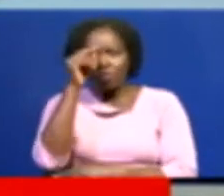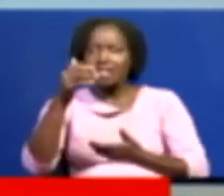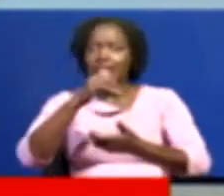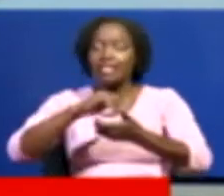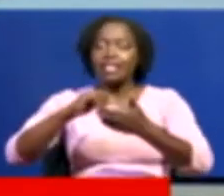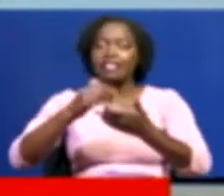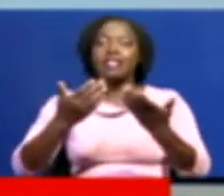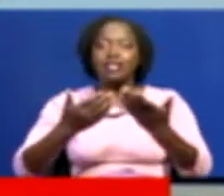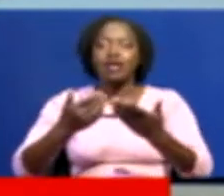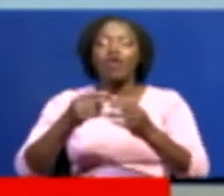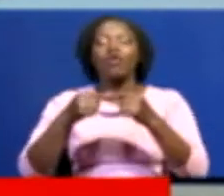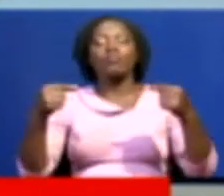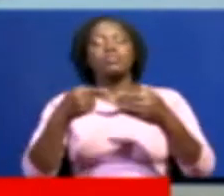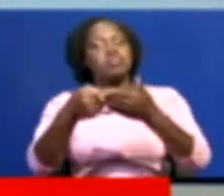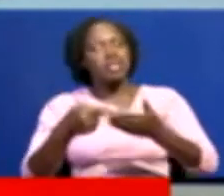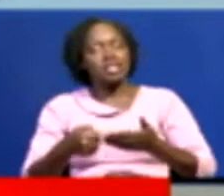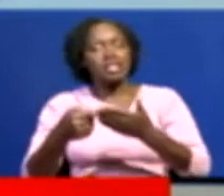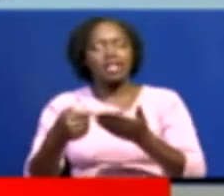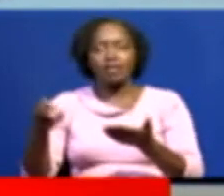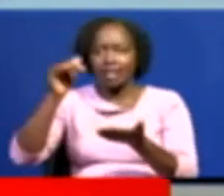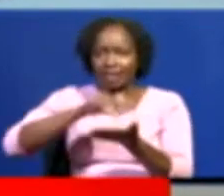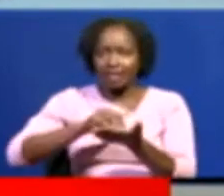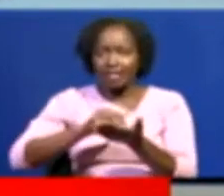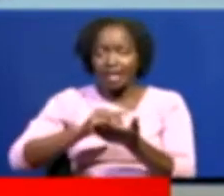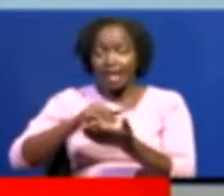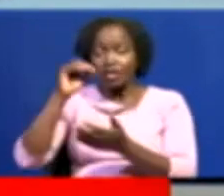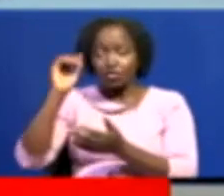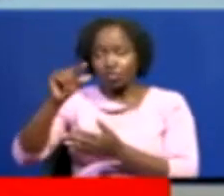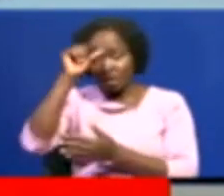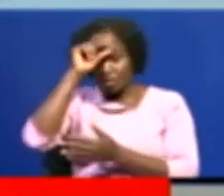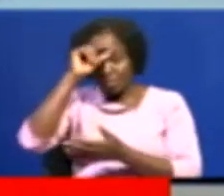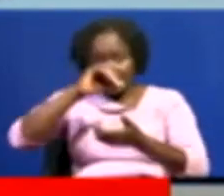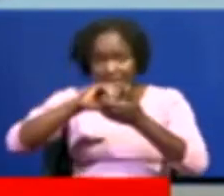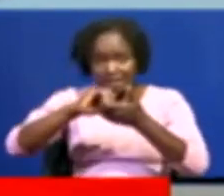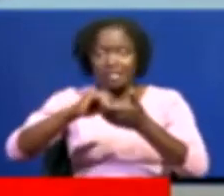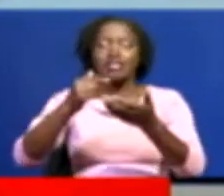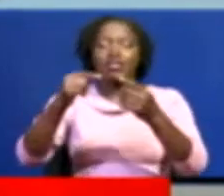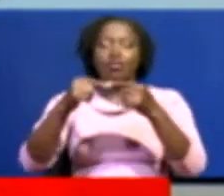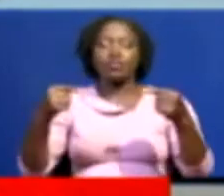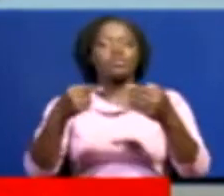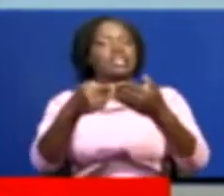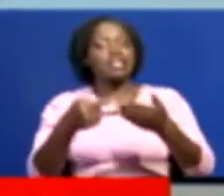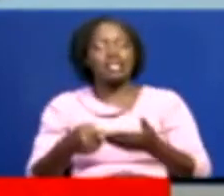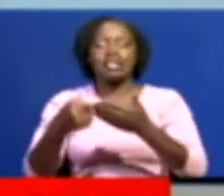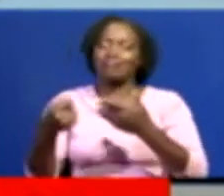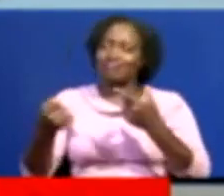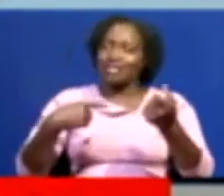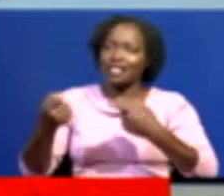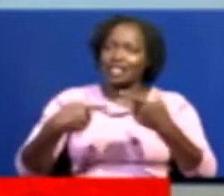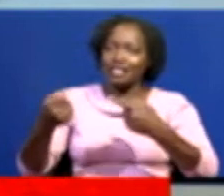the opposition in a dialogue? Let me repeat that. Should the government engage the opposition in a dialogue? You can reach out and of